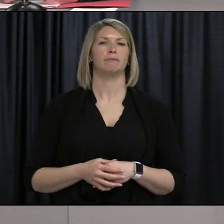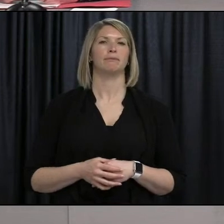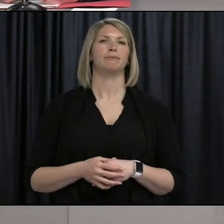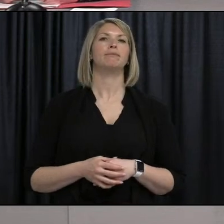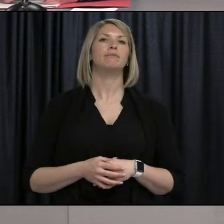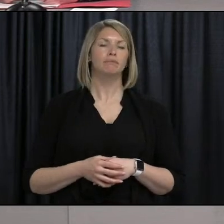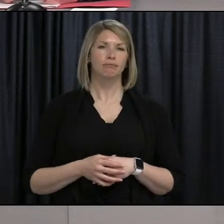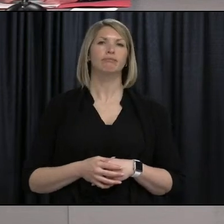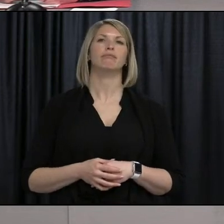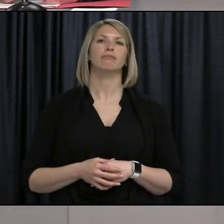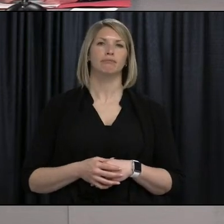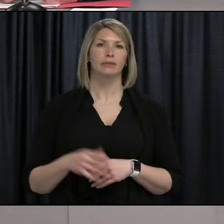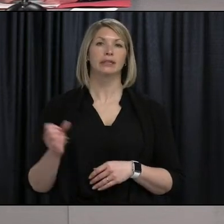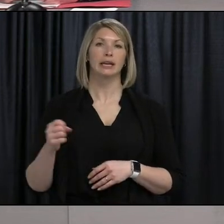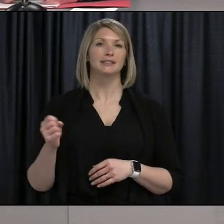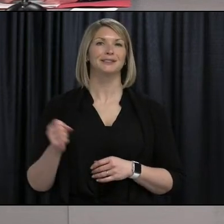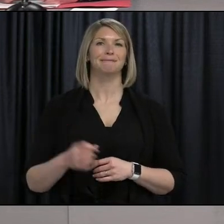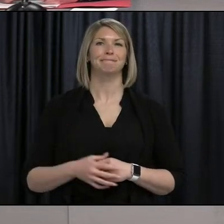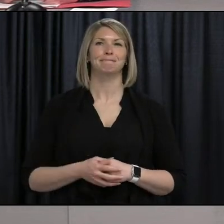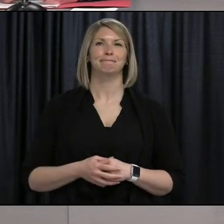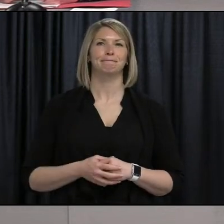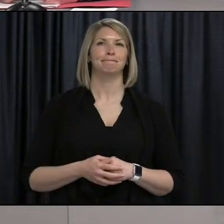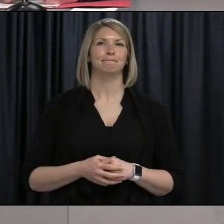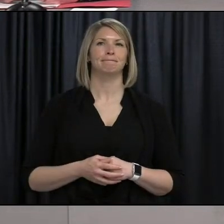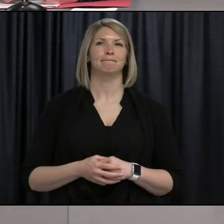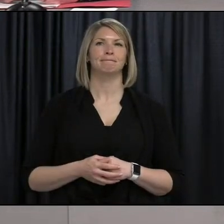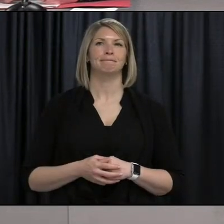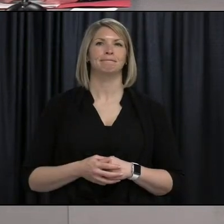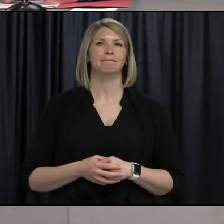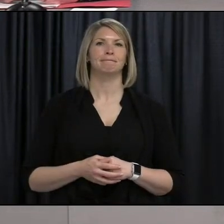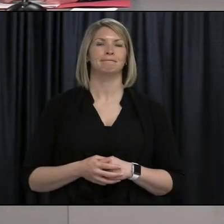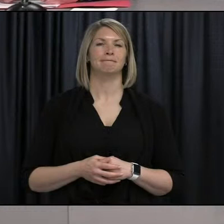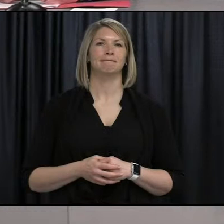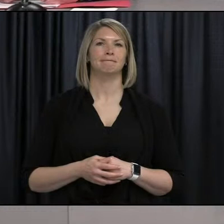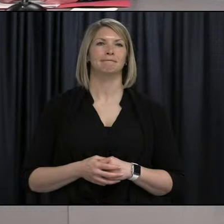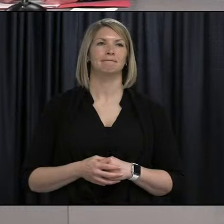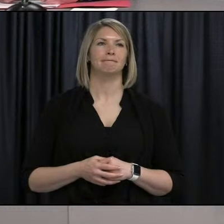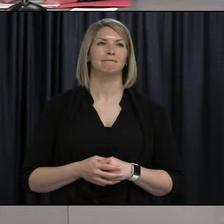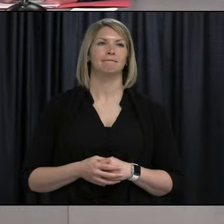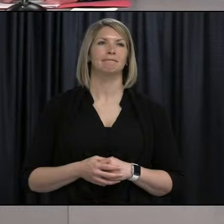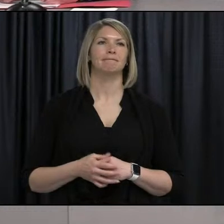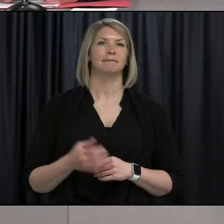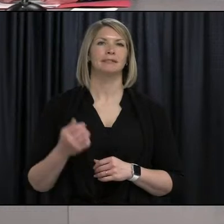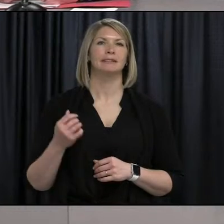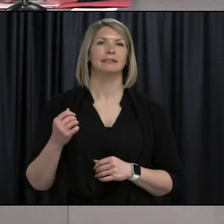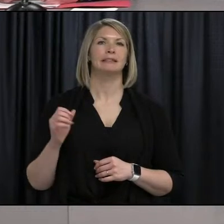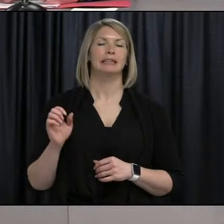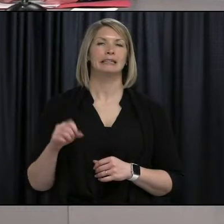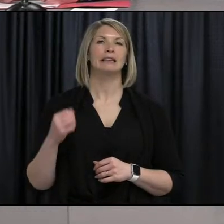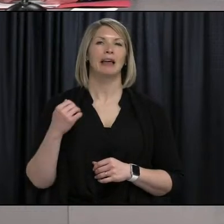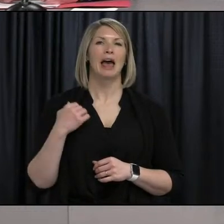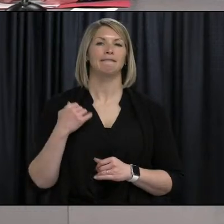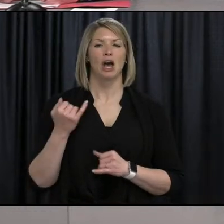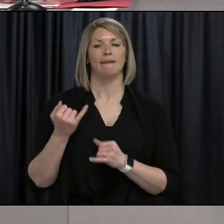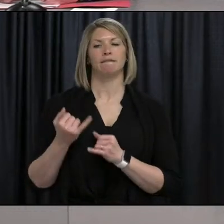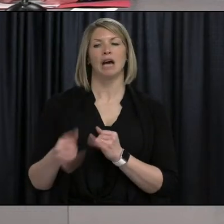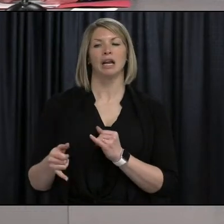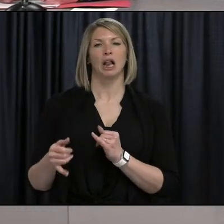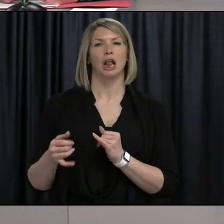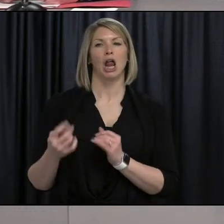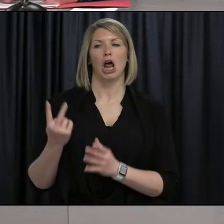Yes. I have a final double question.